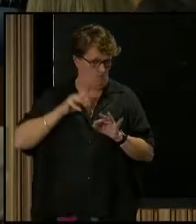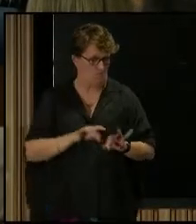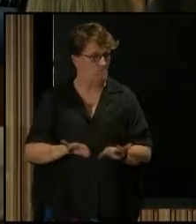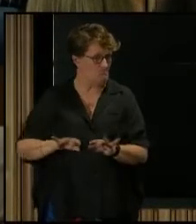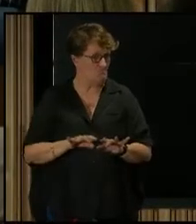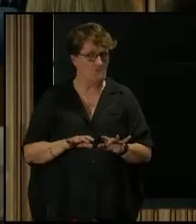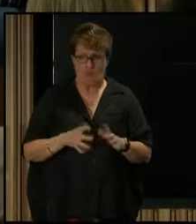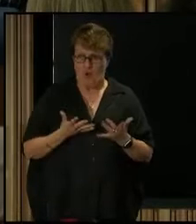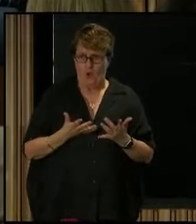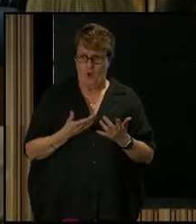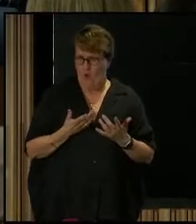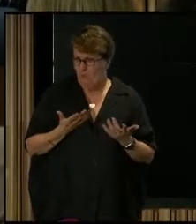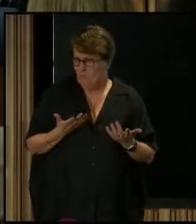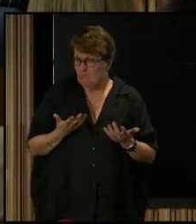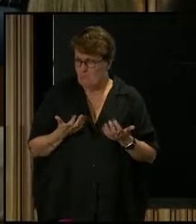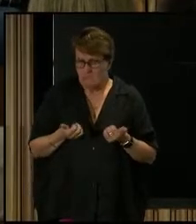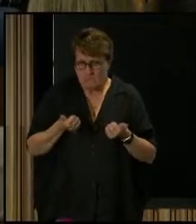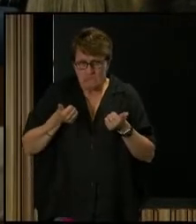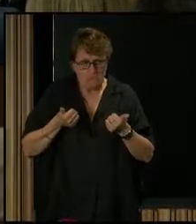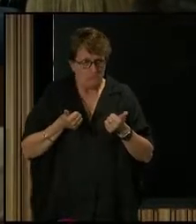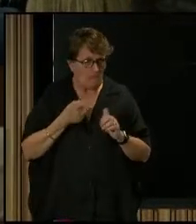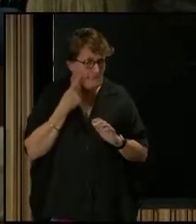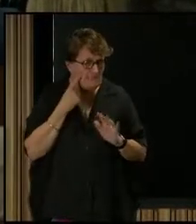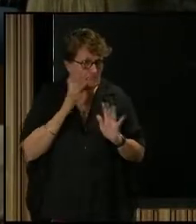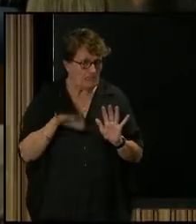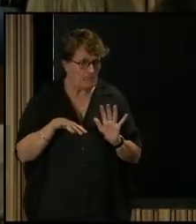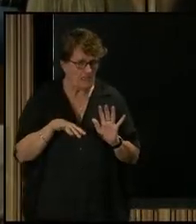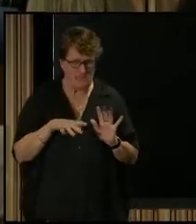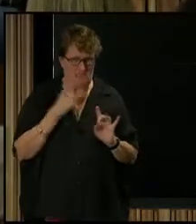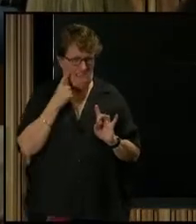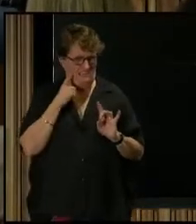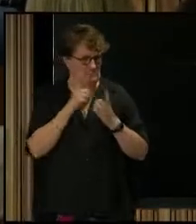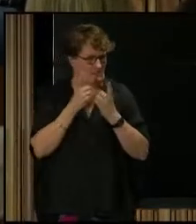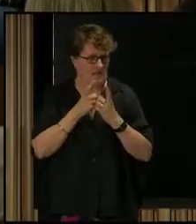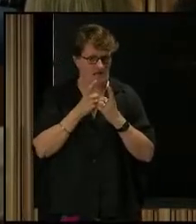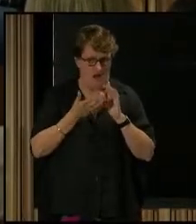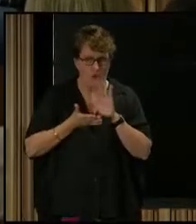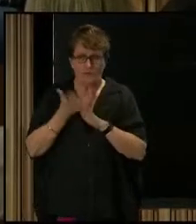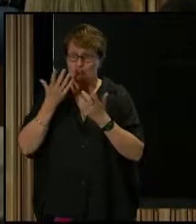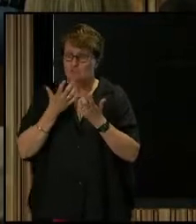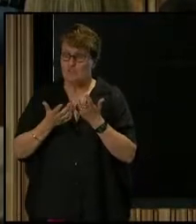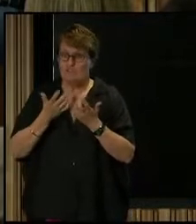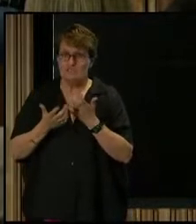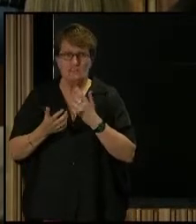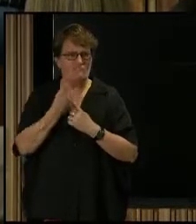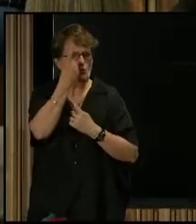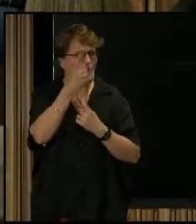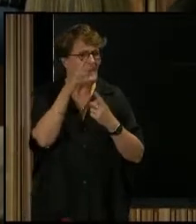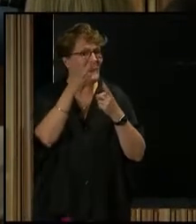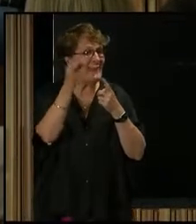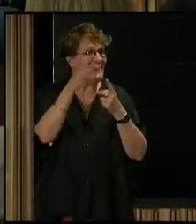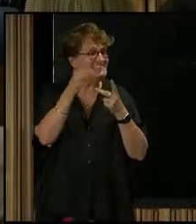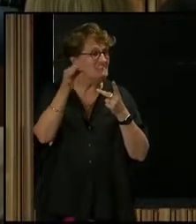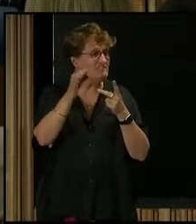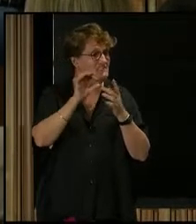like, yeah, obviously. Come on, that's not that good. And then I got to university and I did just one elective. I wasn't even